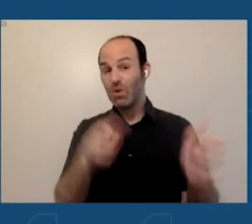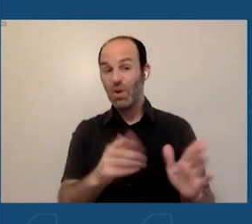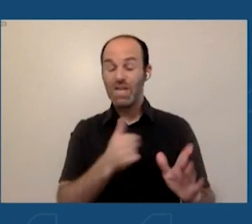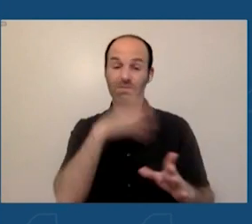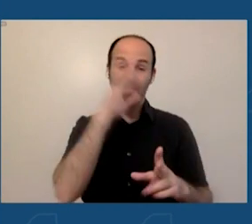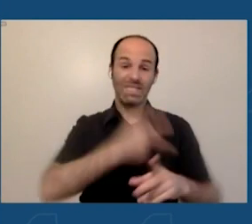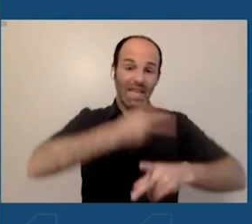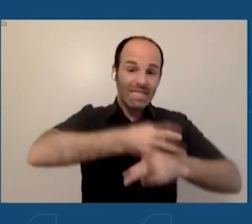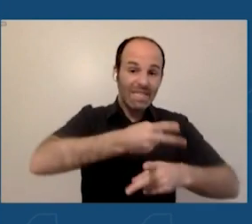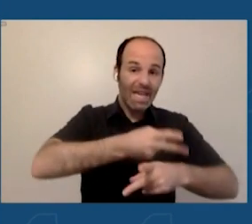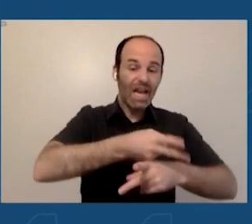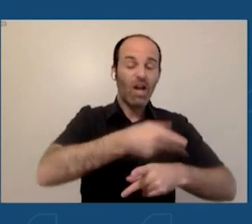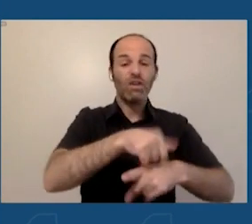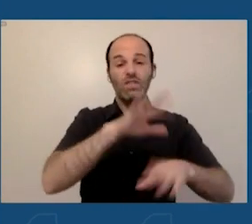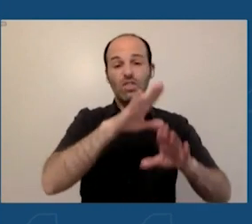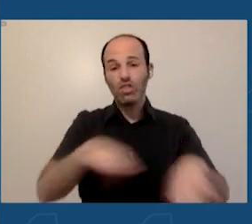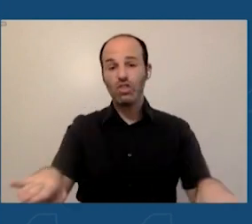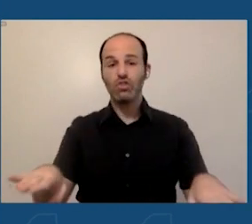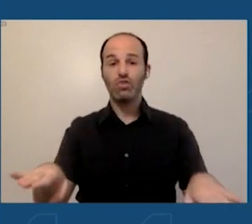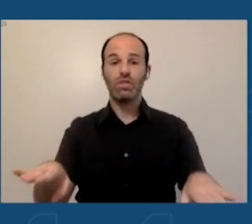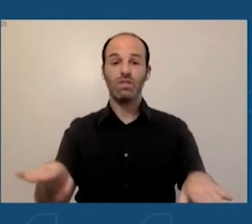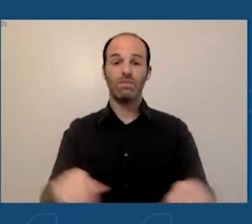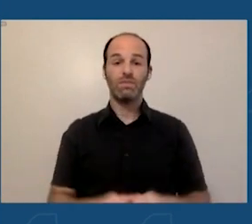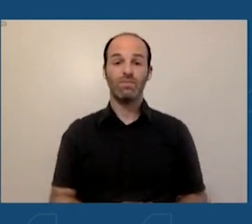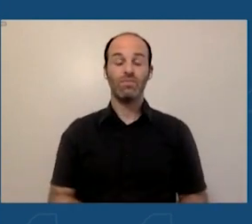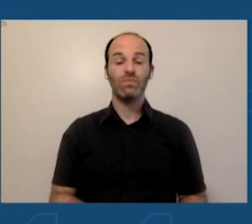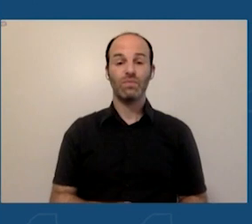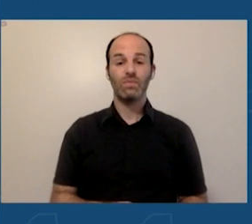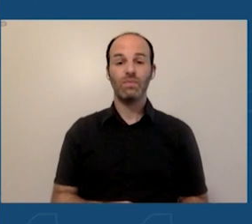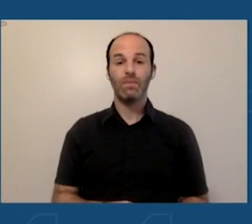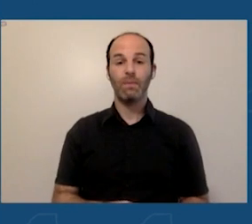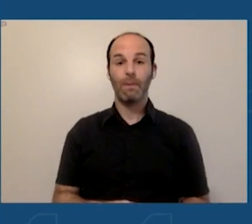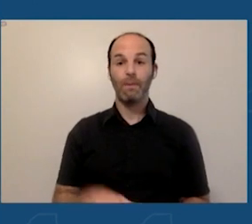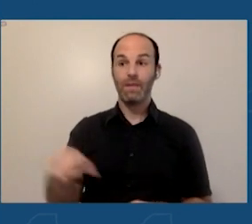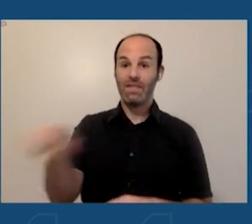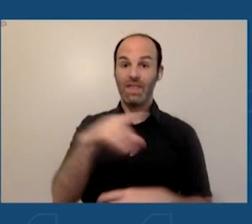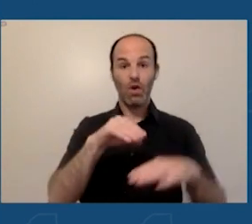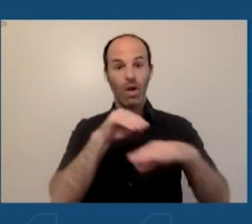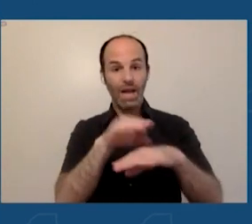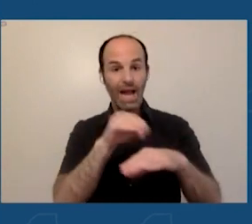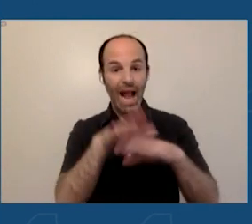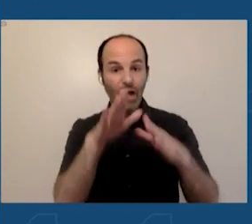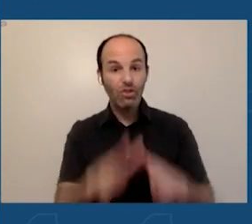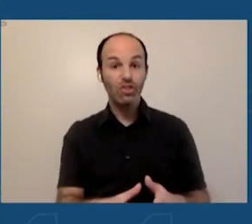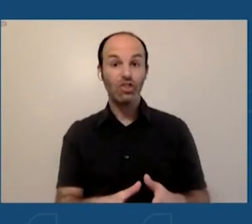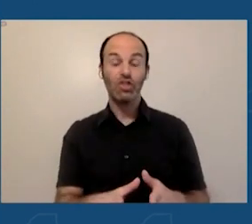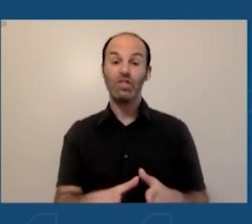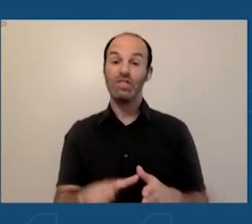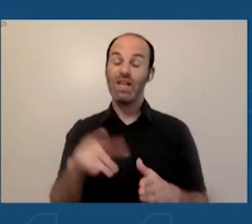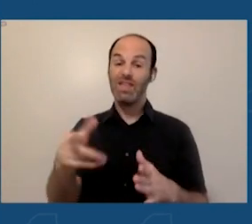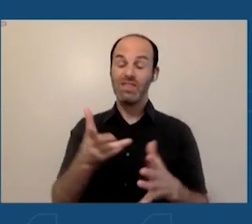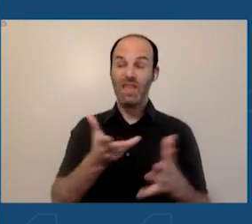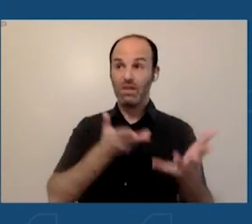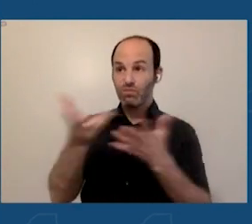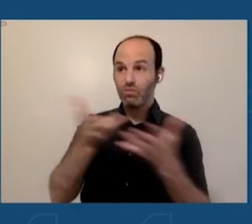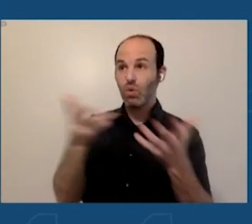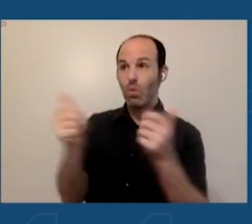children, and so they're counselors in many ways because they speak to the mom or the